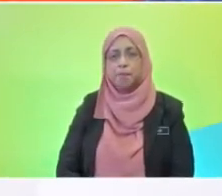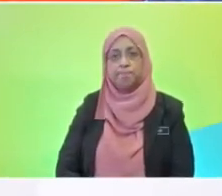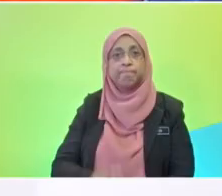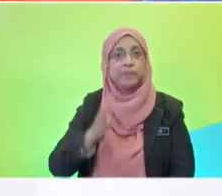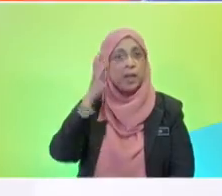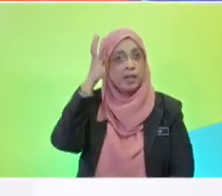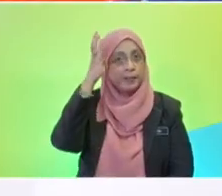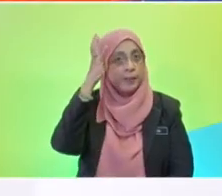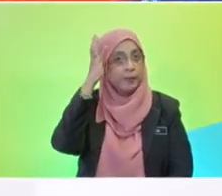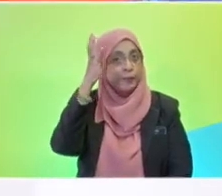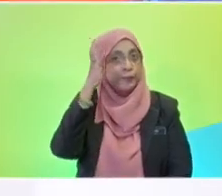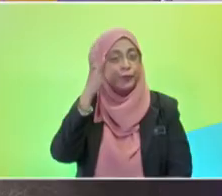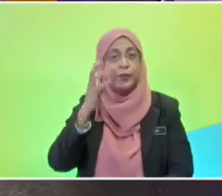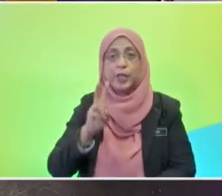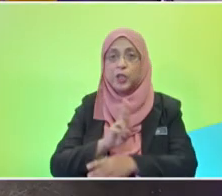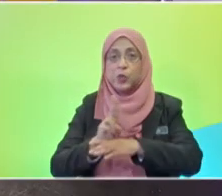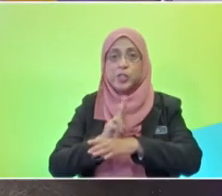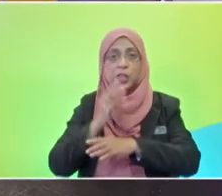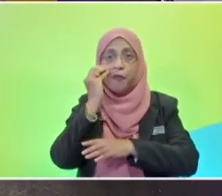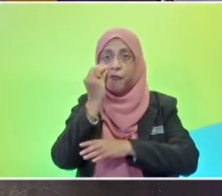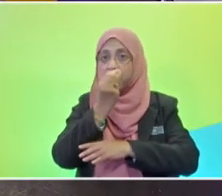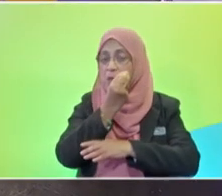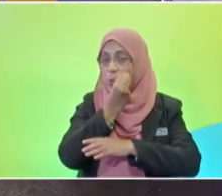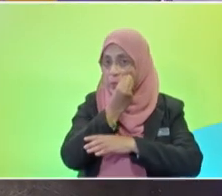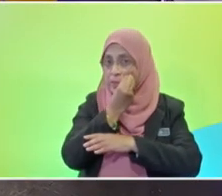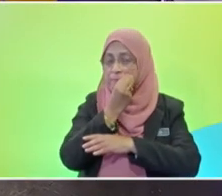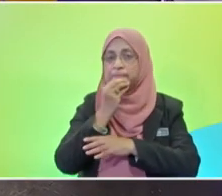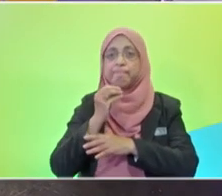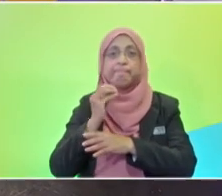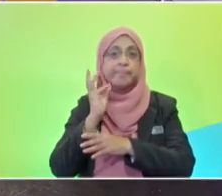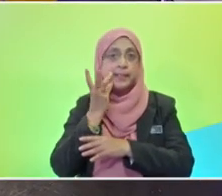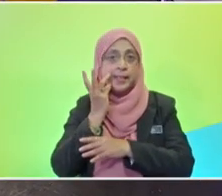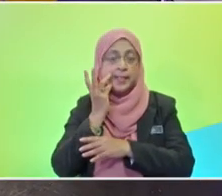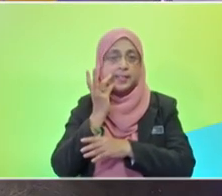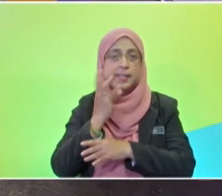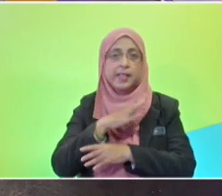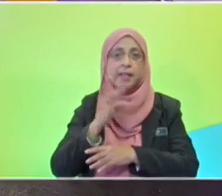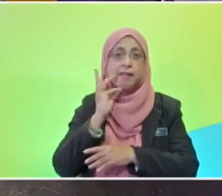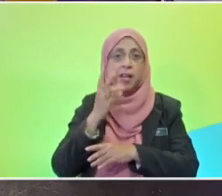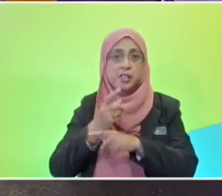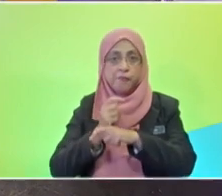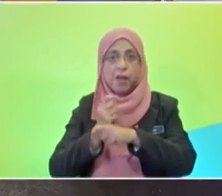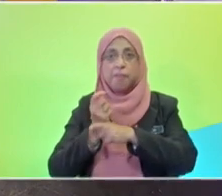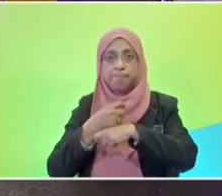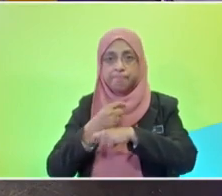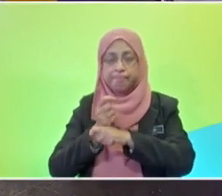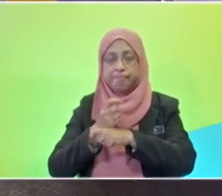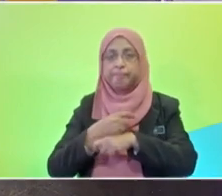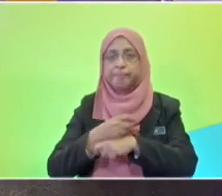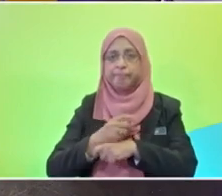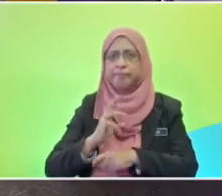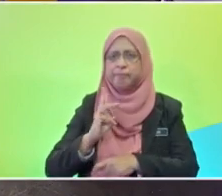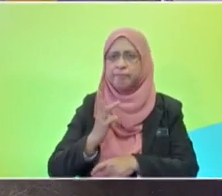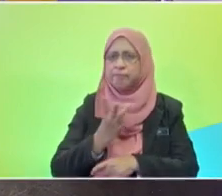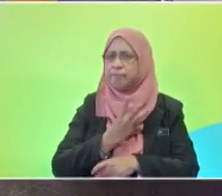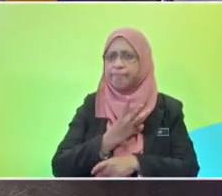Wow. This is such a fun experience. I've never tried this before, teacher. Wow. It's very fun. You can even create your